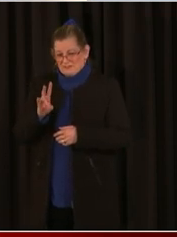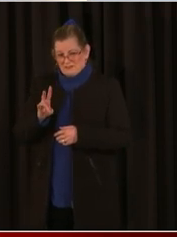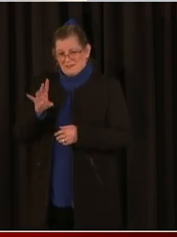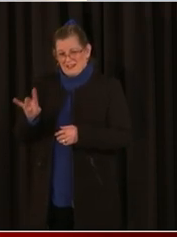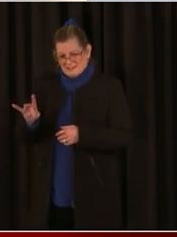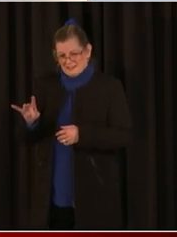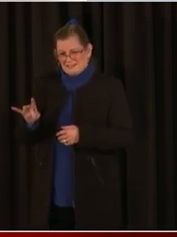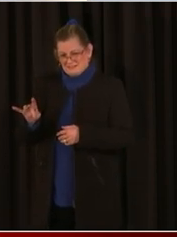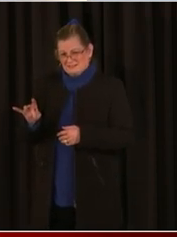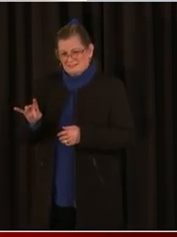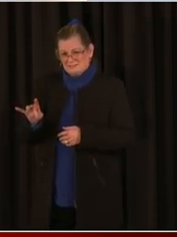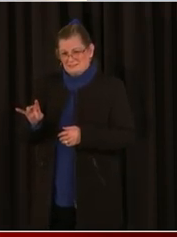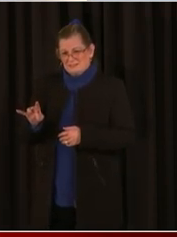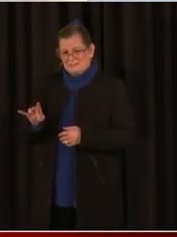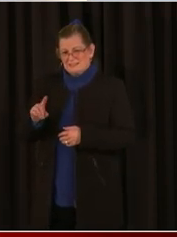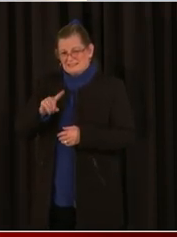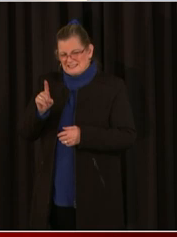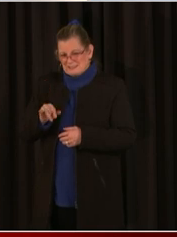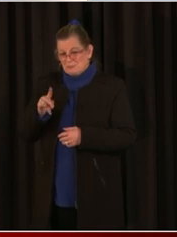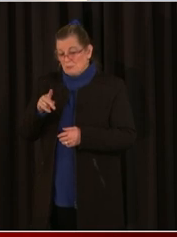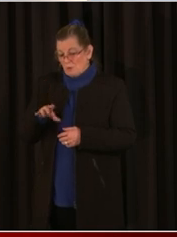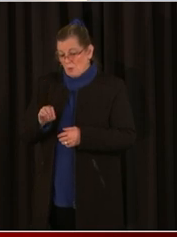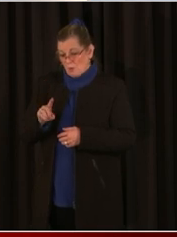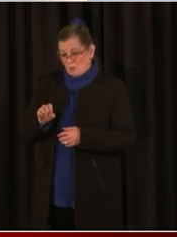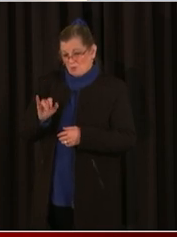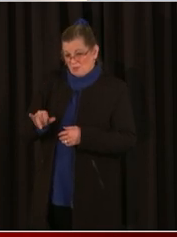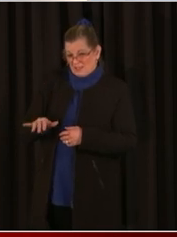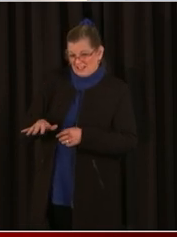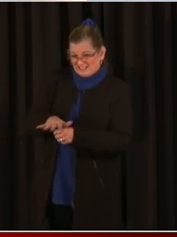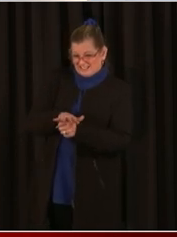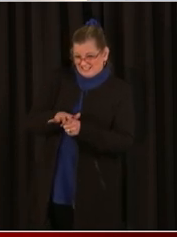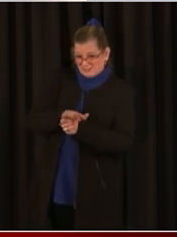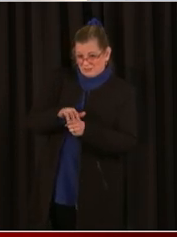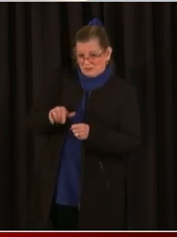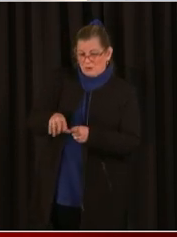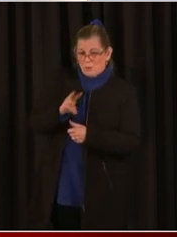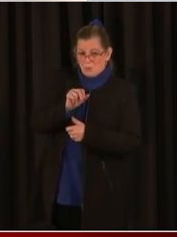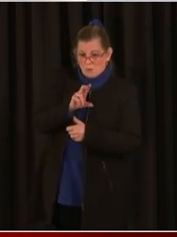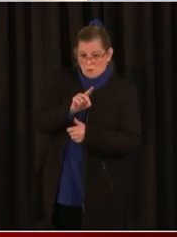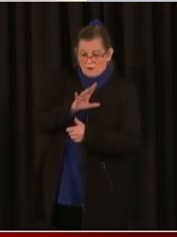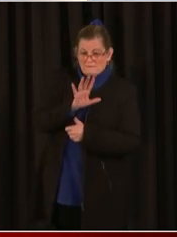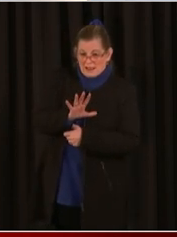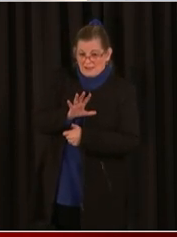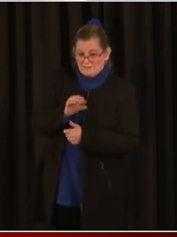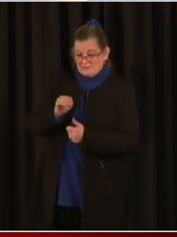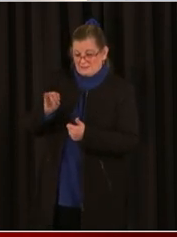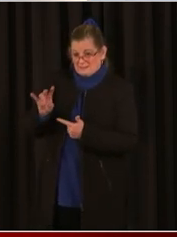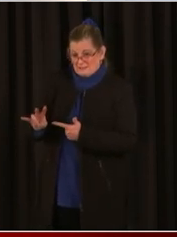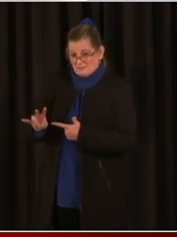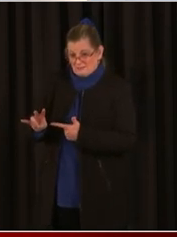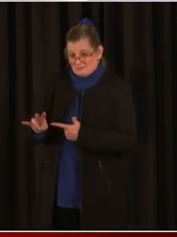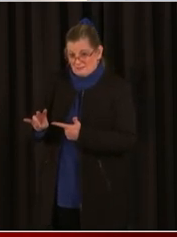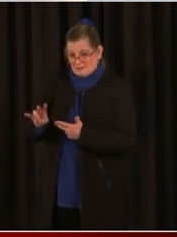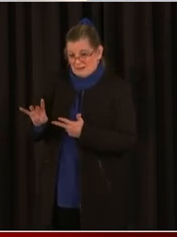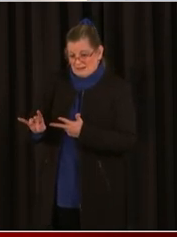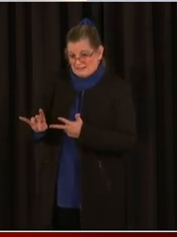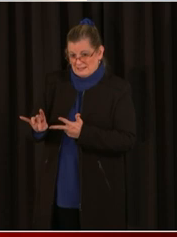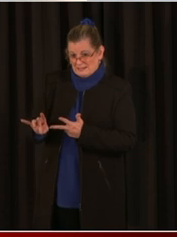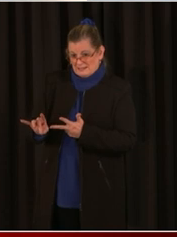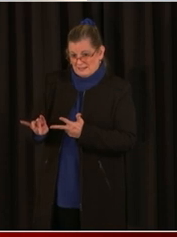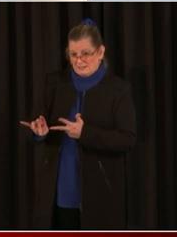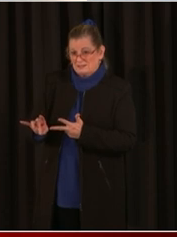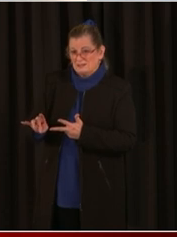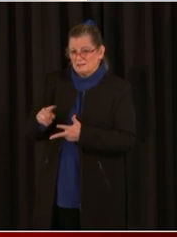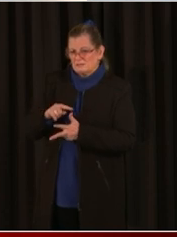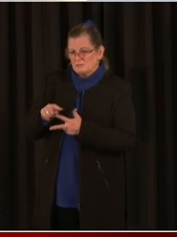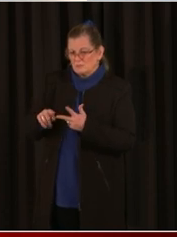all other wards. The zip codes, again, located in wards 5, 7, and 8, continue to lag behind. As such, we will continue